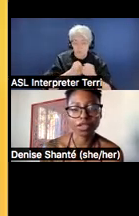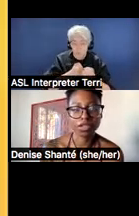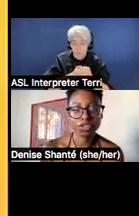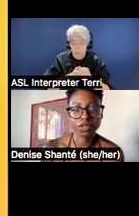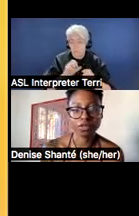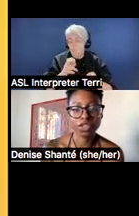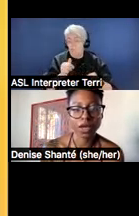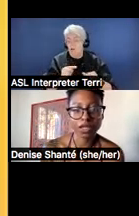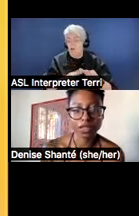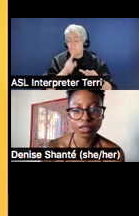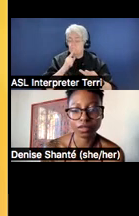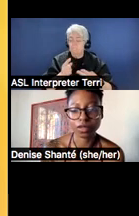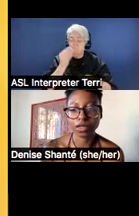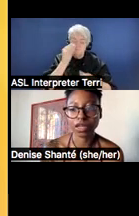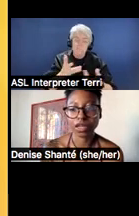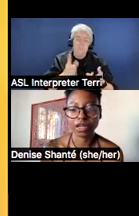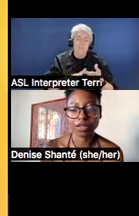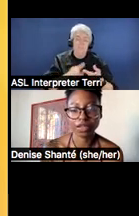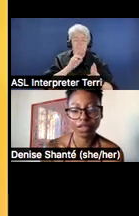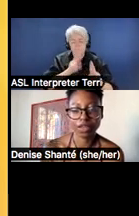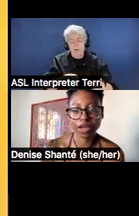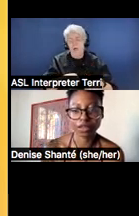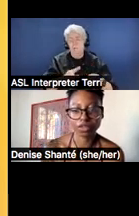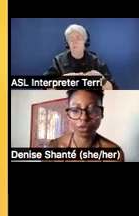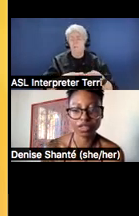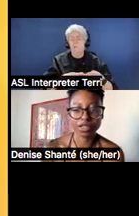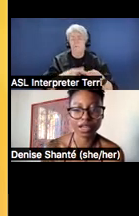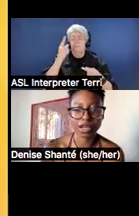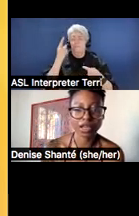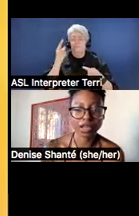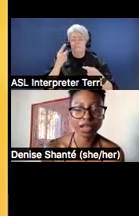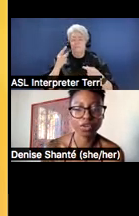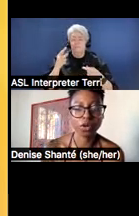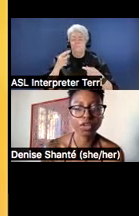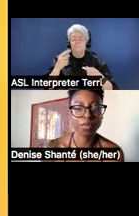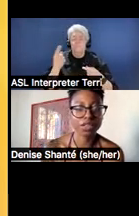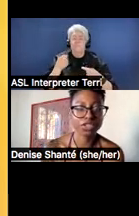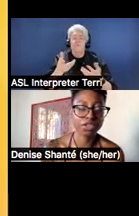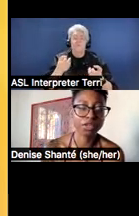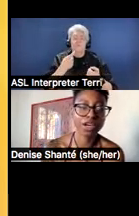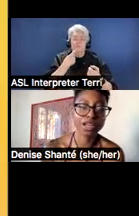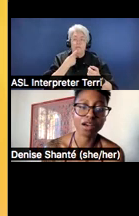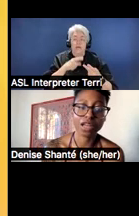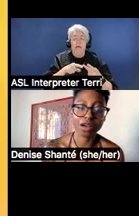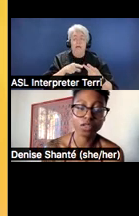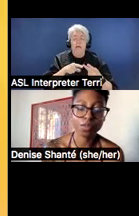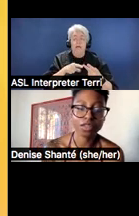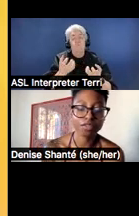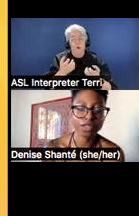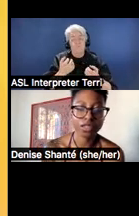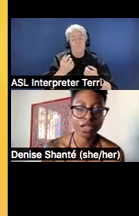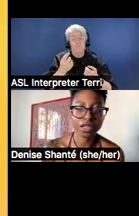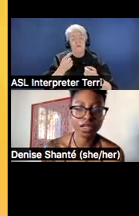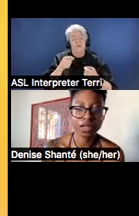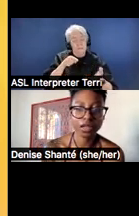a message, a response, or anything that you want to say, and you want your message to be read out loud by